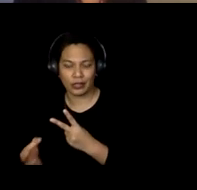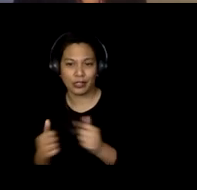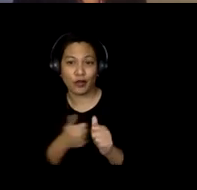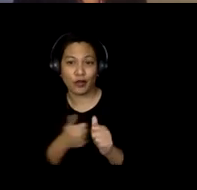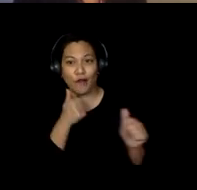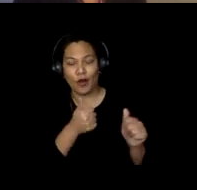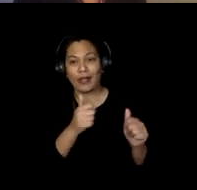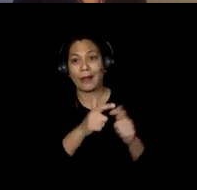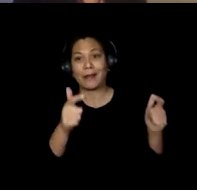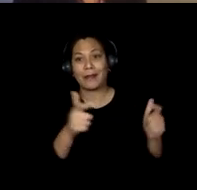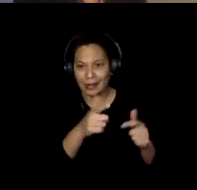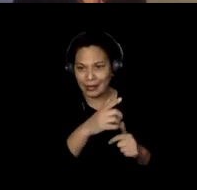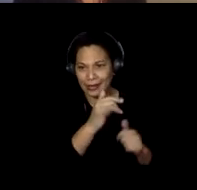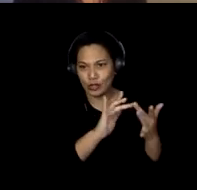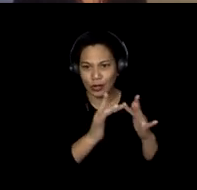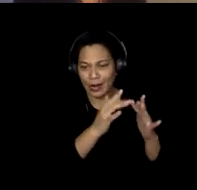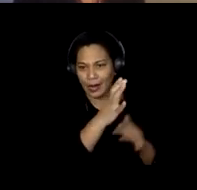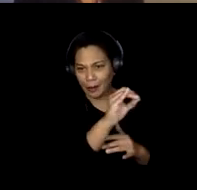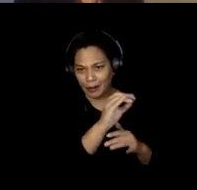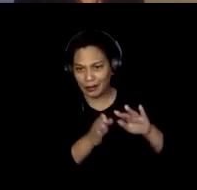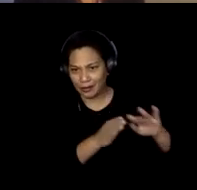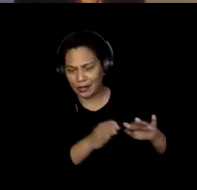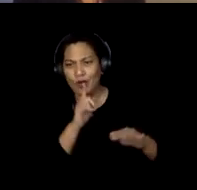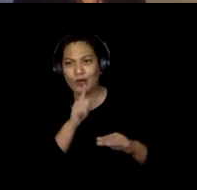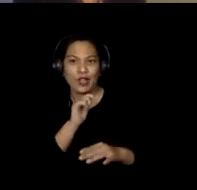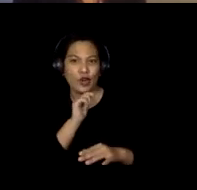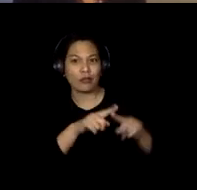like Google search and not have to be so focused on